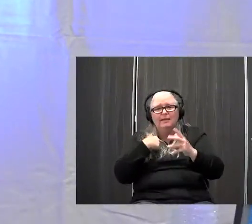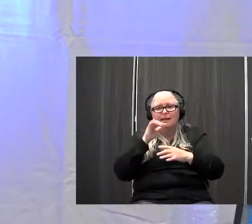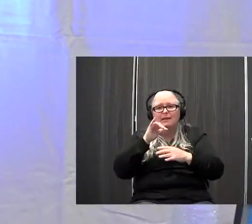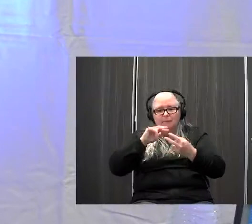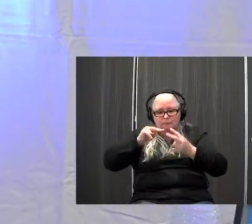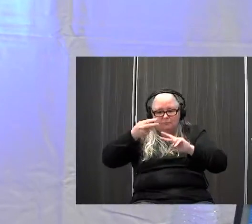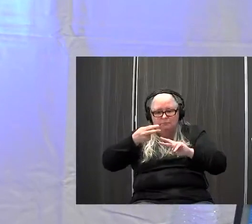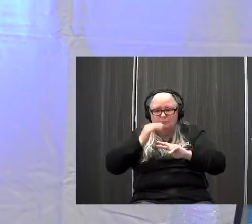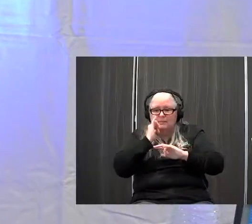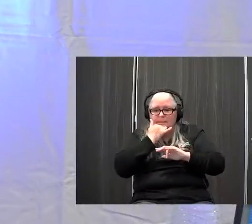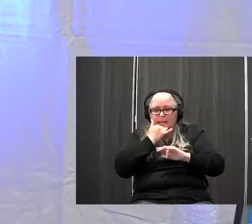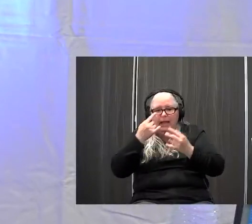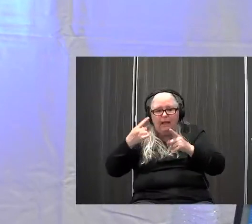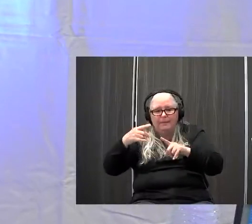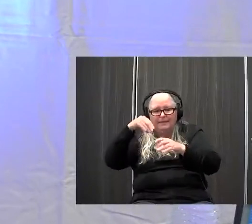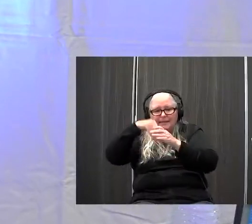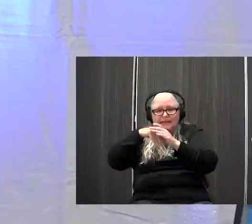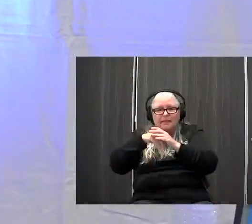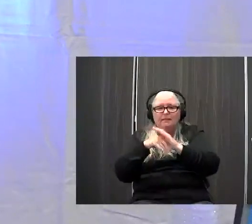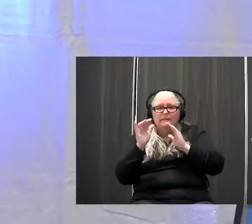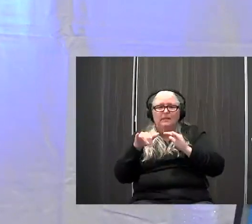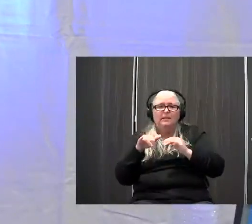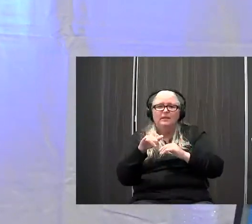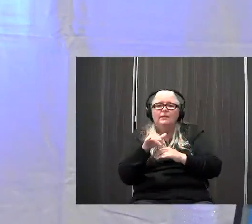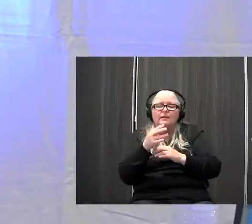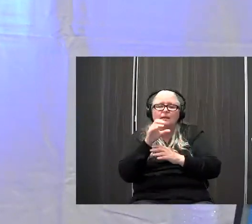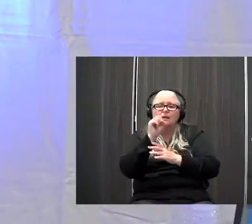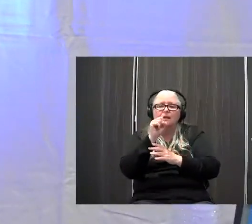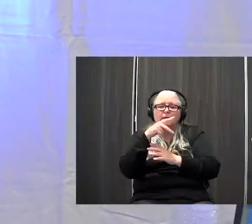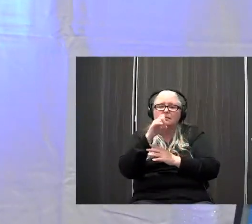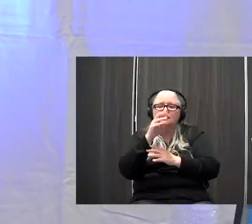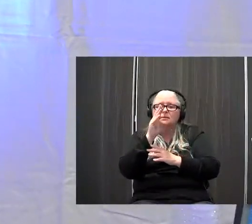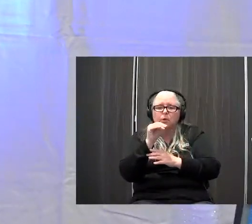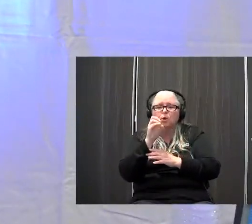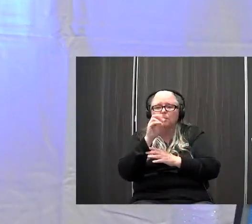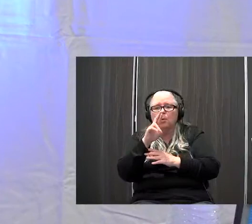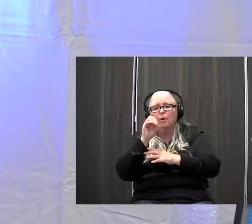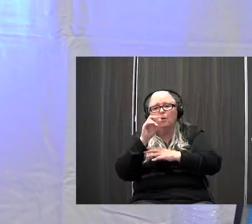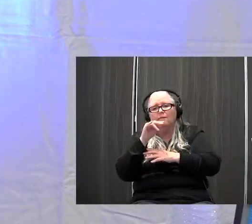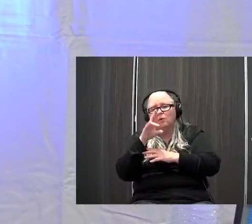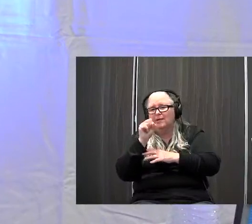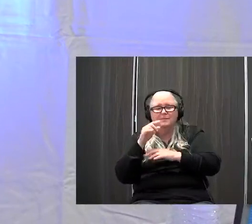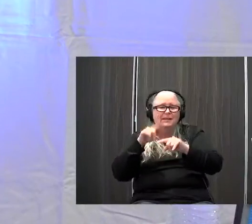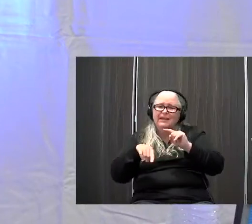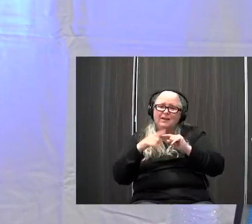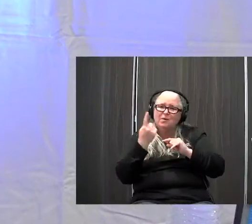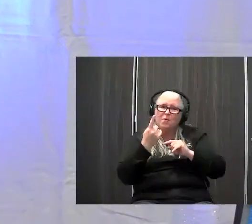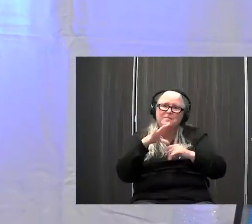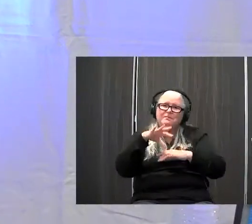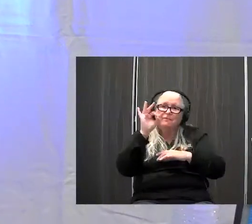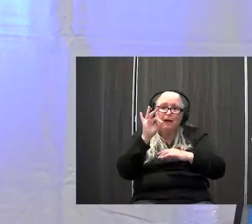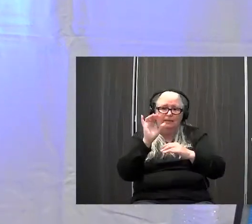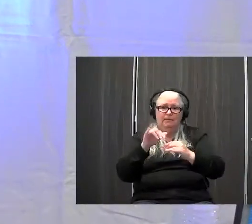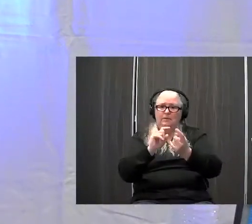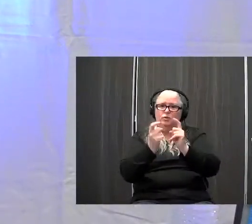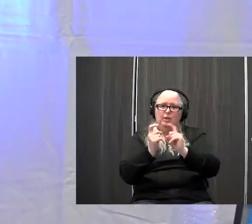those cells. And so that has a little higher risk, but we can't always find the change. So if in that